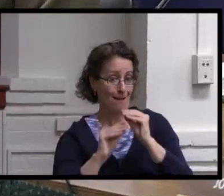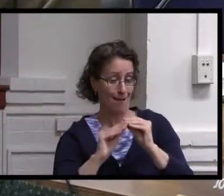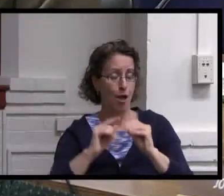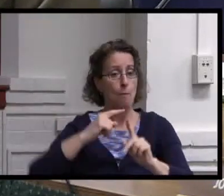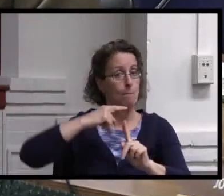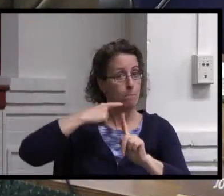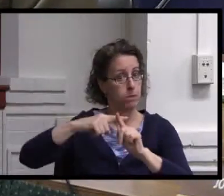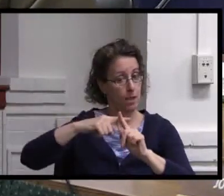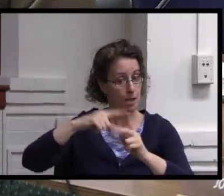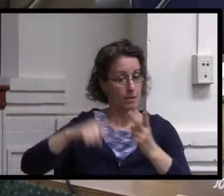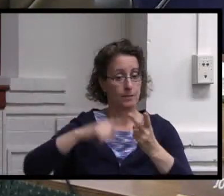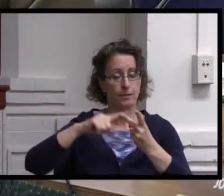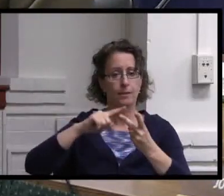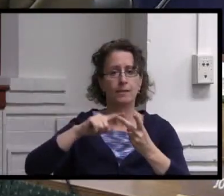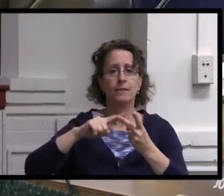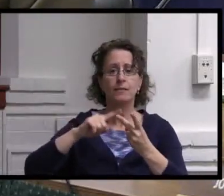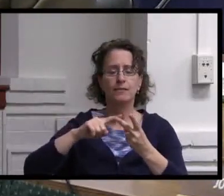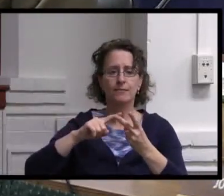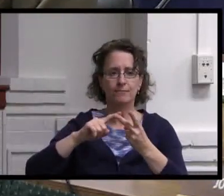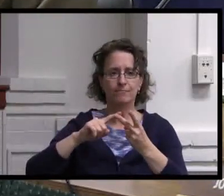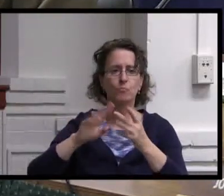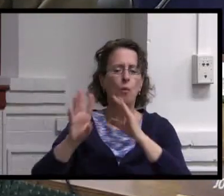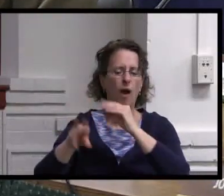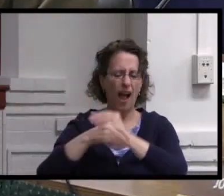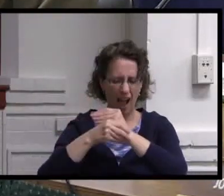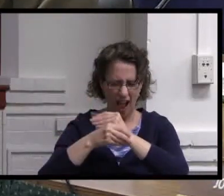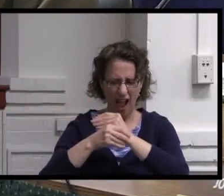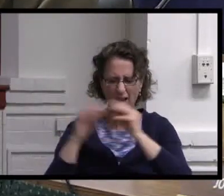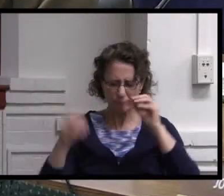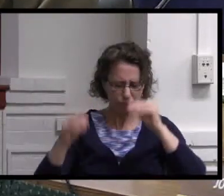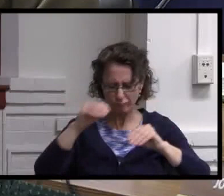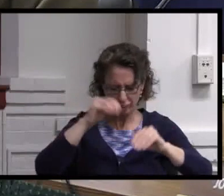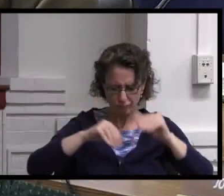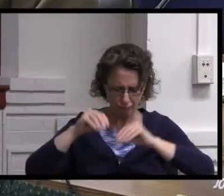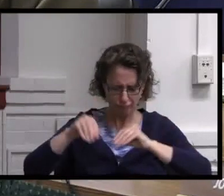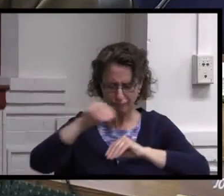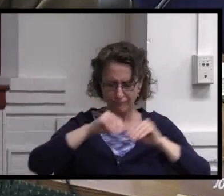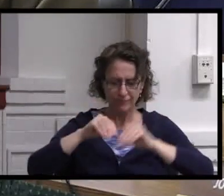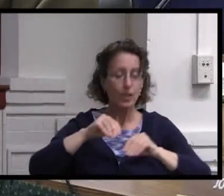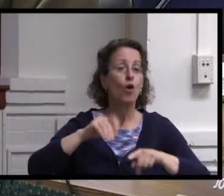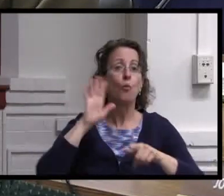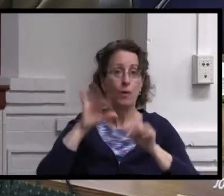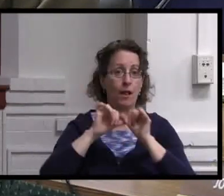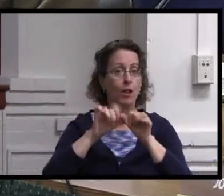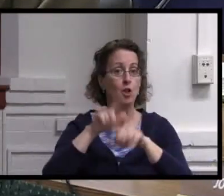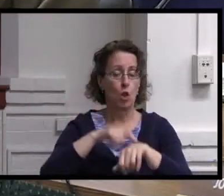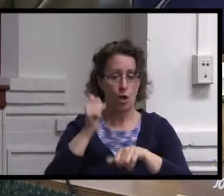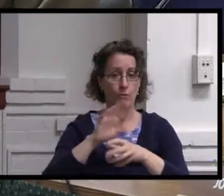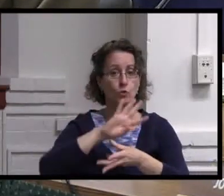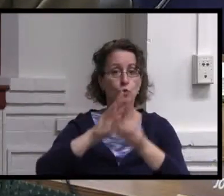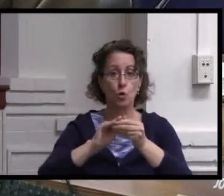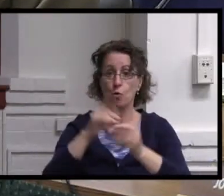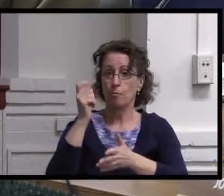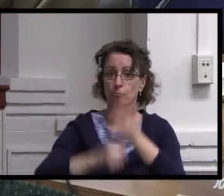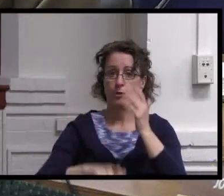to do the modification to the conveyor system for an overall total price of